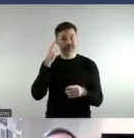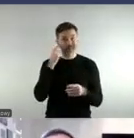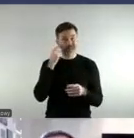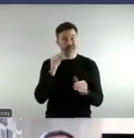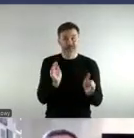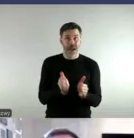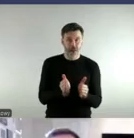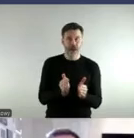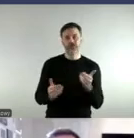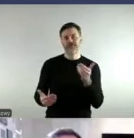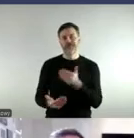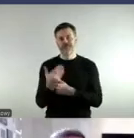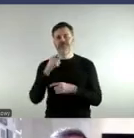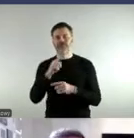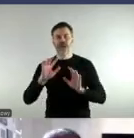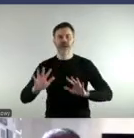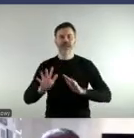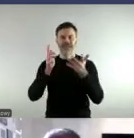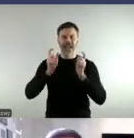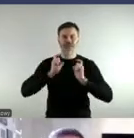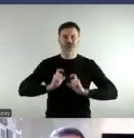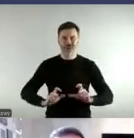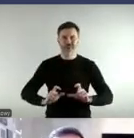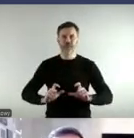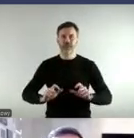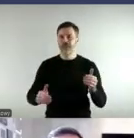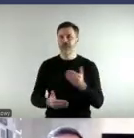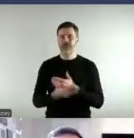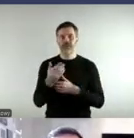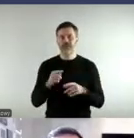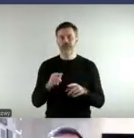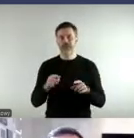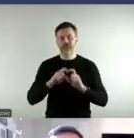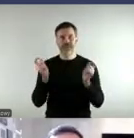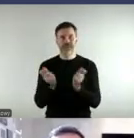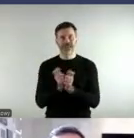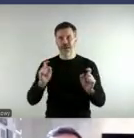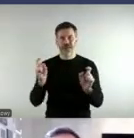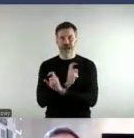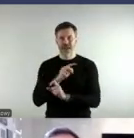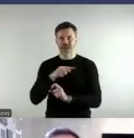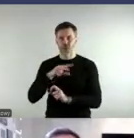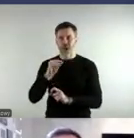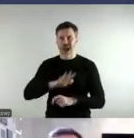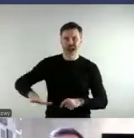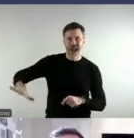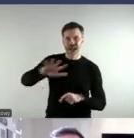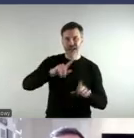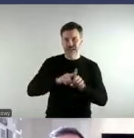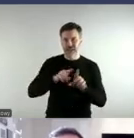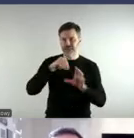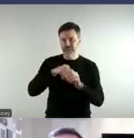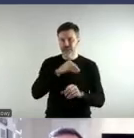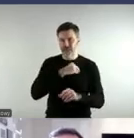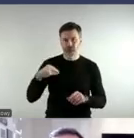Here it was supposed to be small, but like all the farmers' protests in most European countries, these